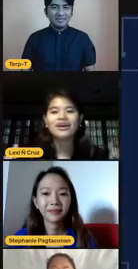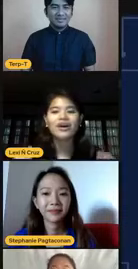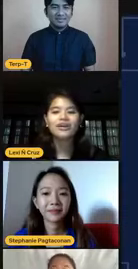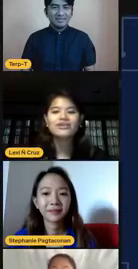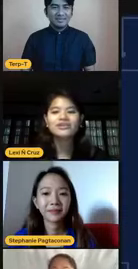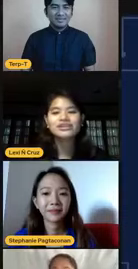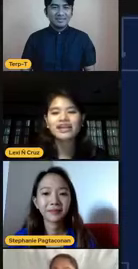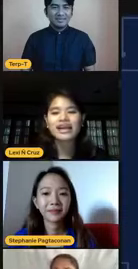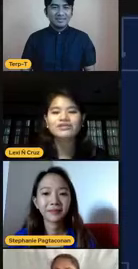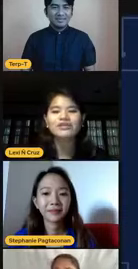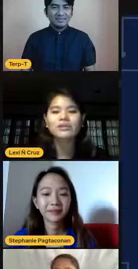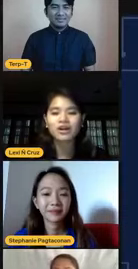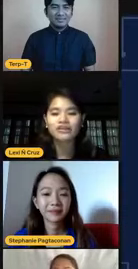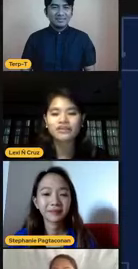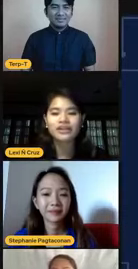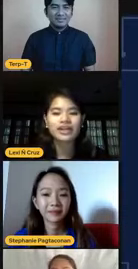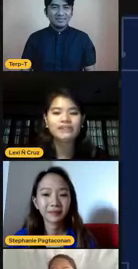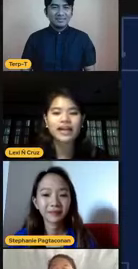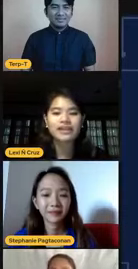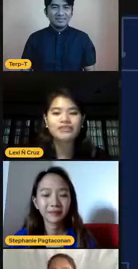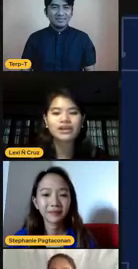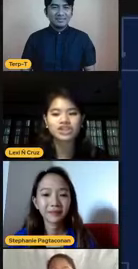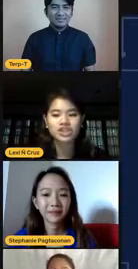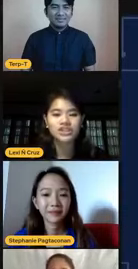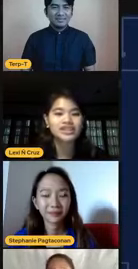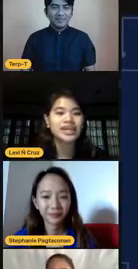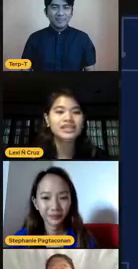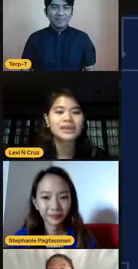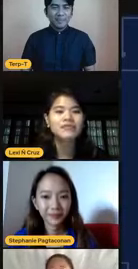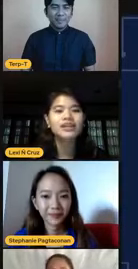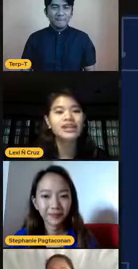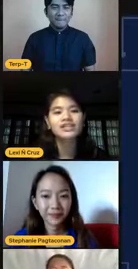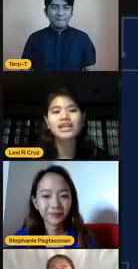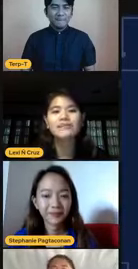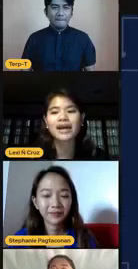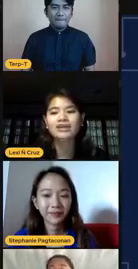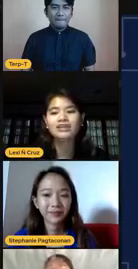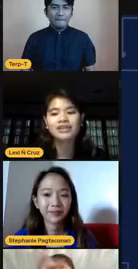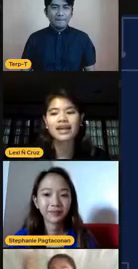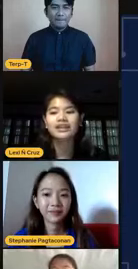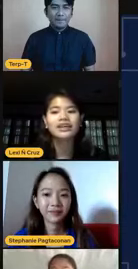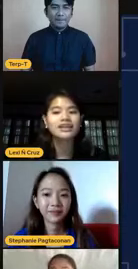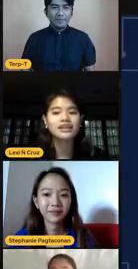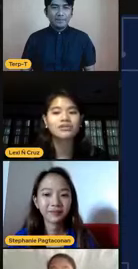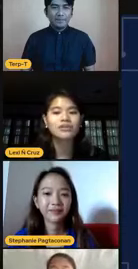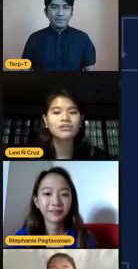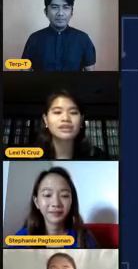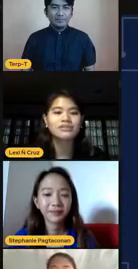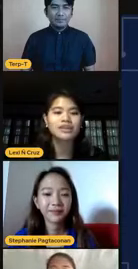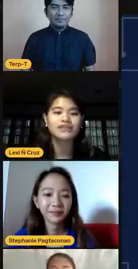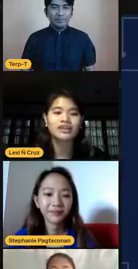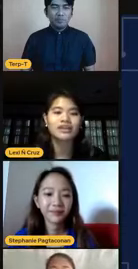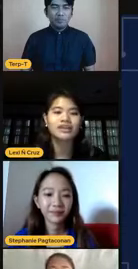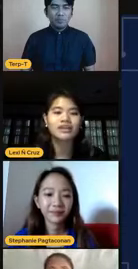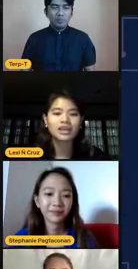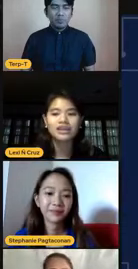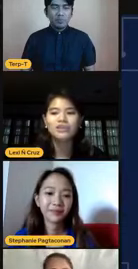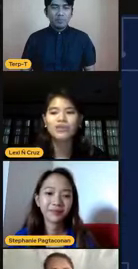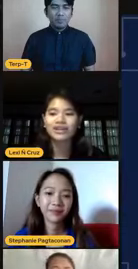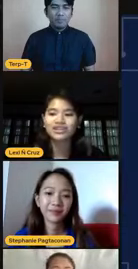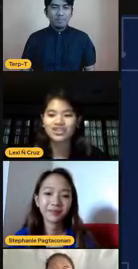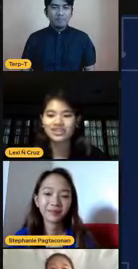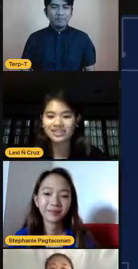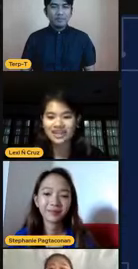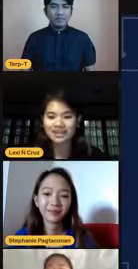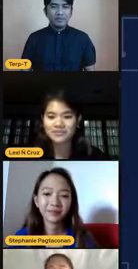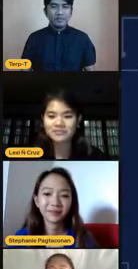and all those designs will be offered in black and white shirts except for the H&I banner design that will only be given in